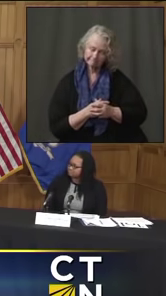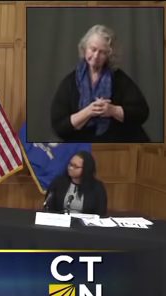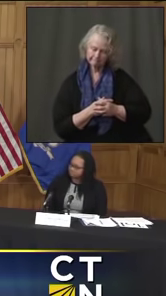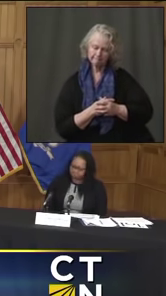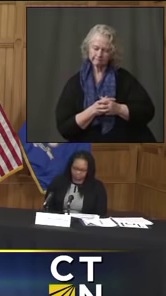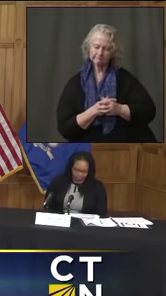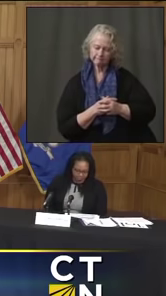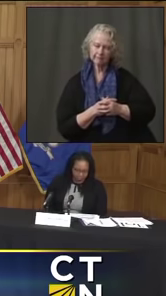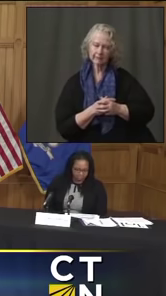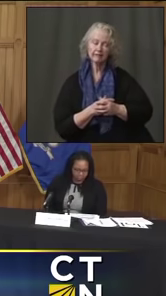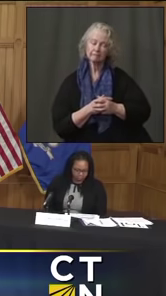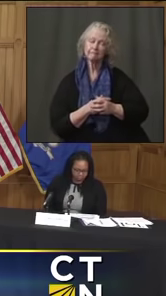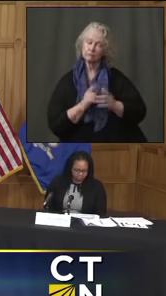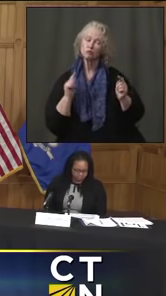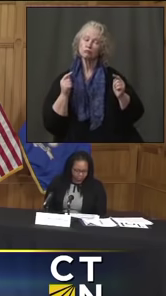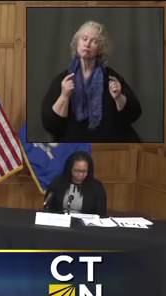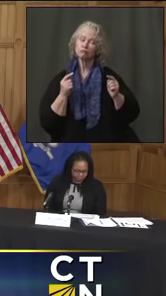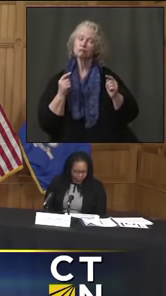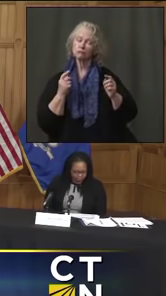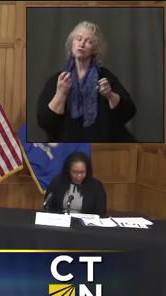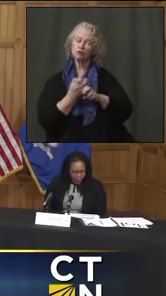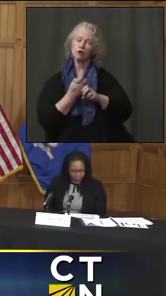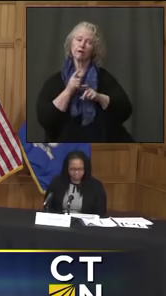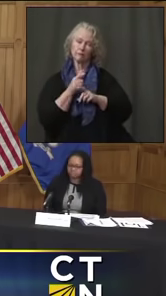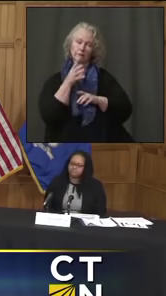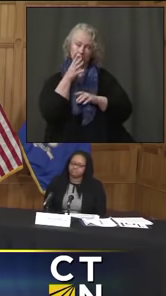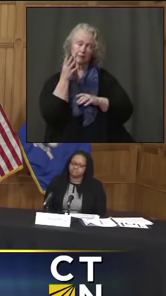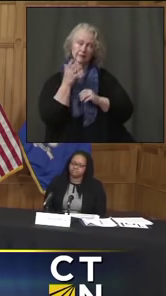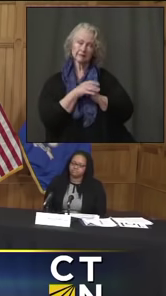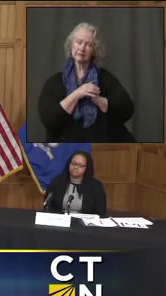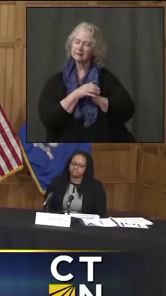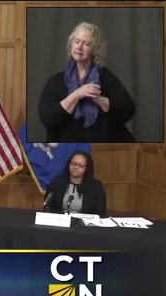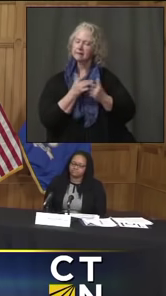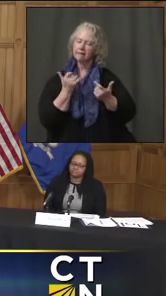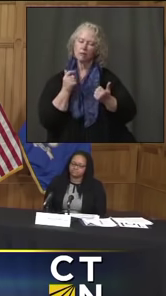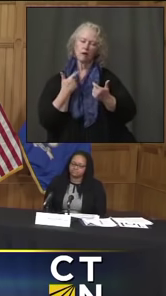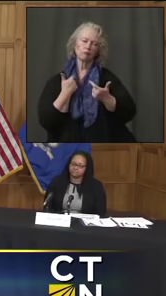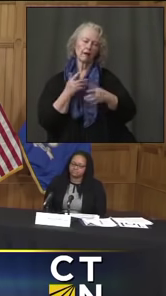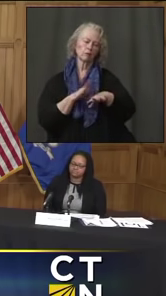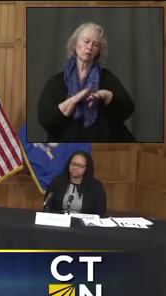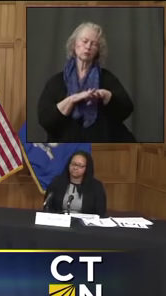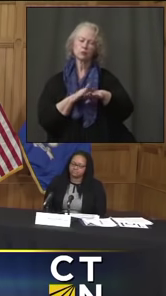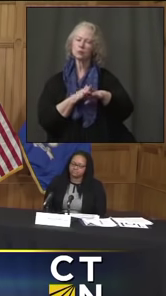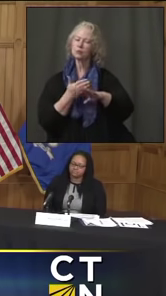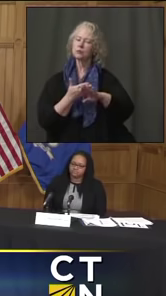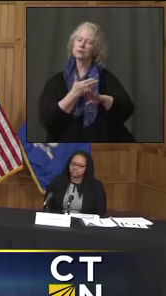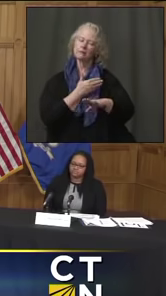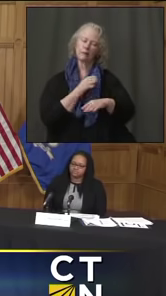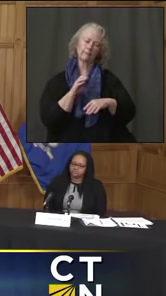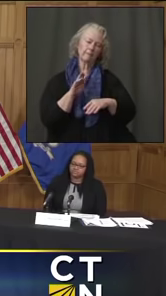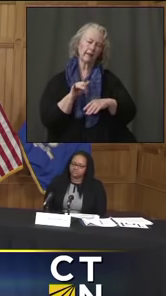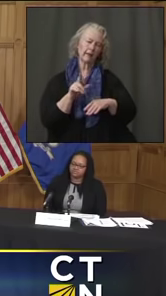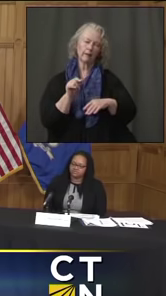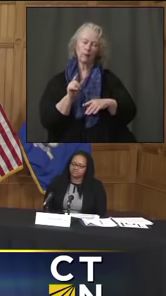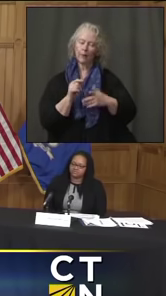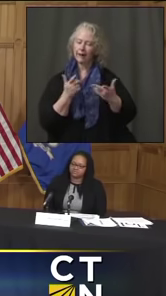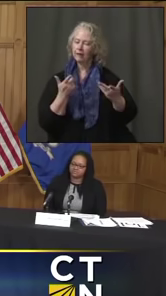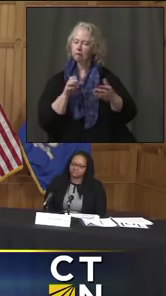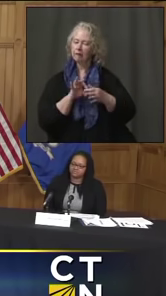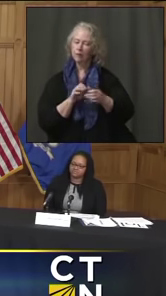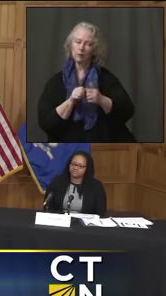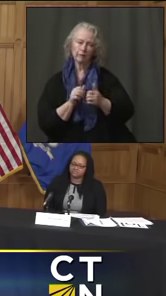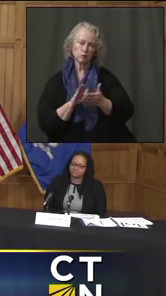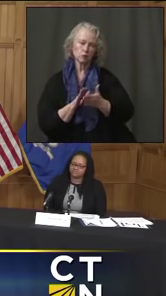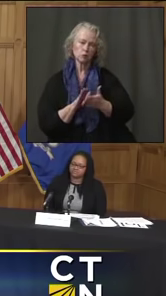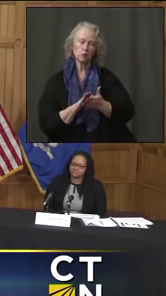working parents. That's why we're giving people as much notice as we can before May 20th regarding schools.